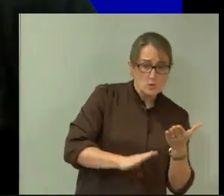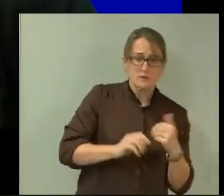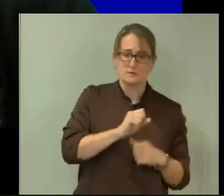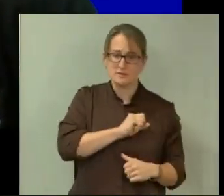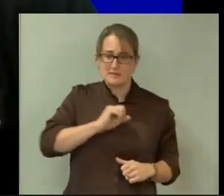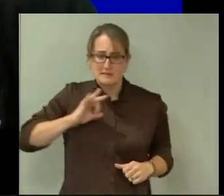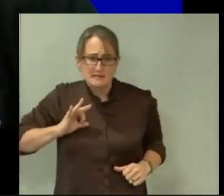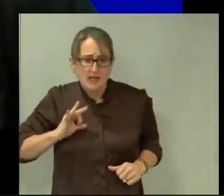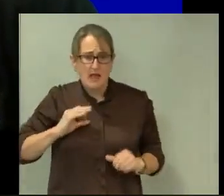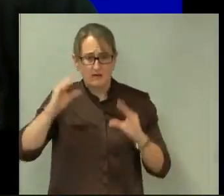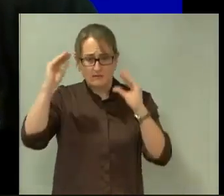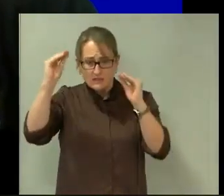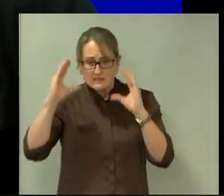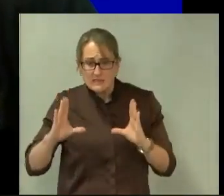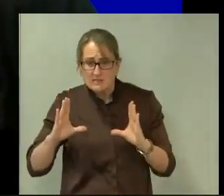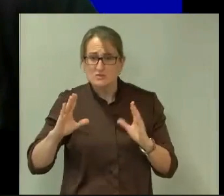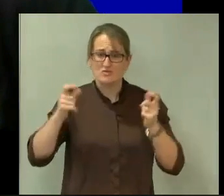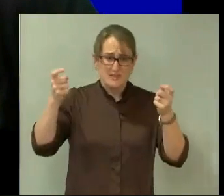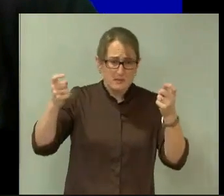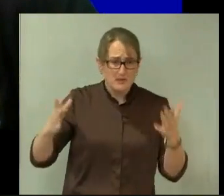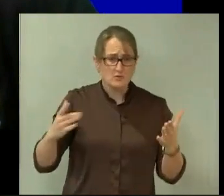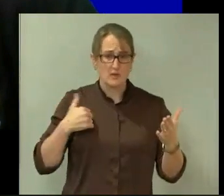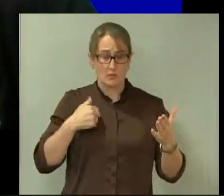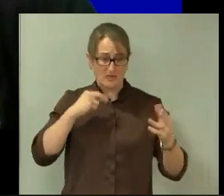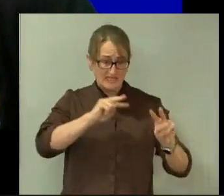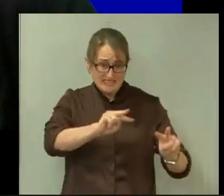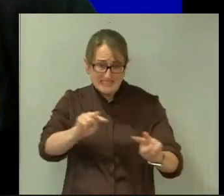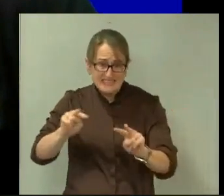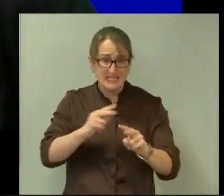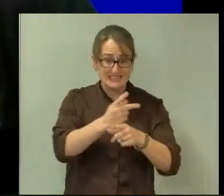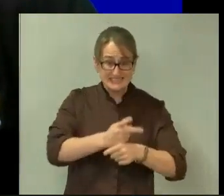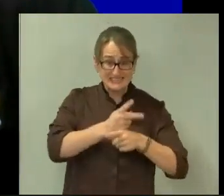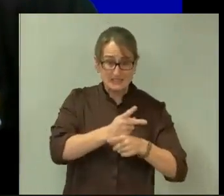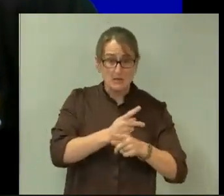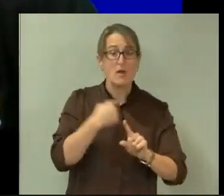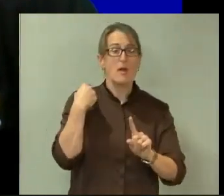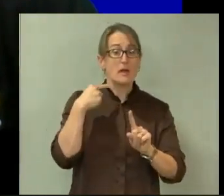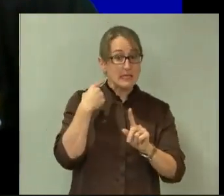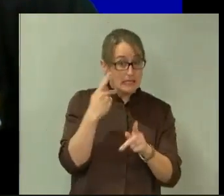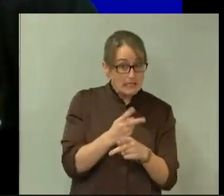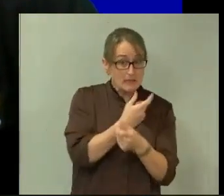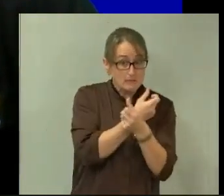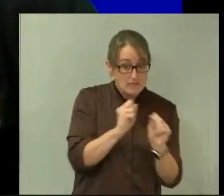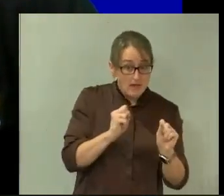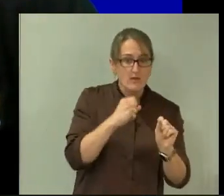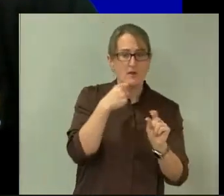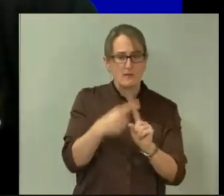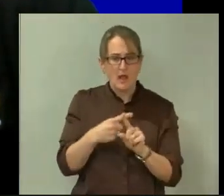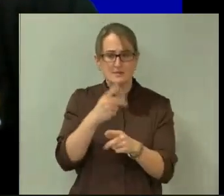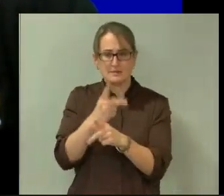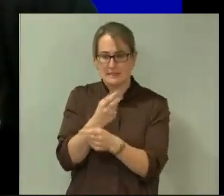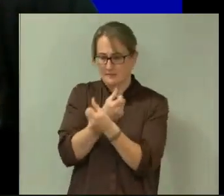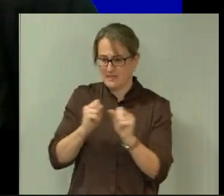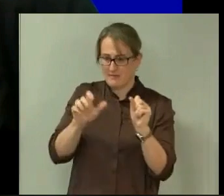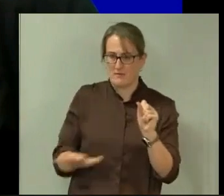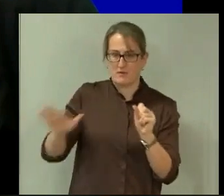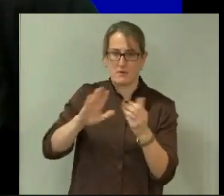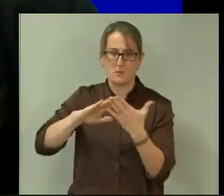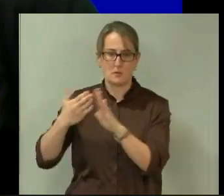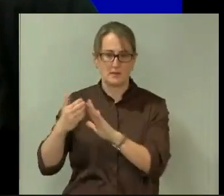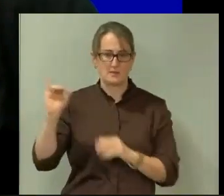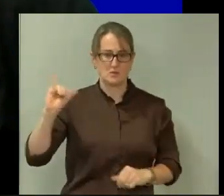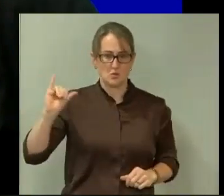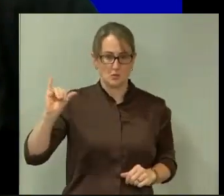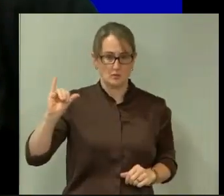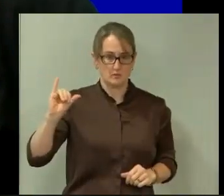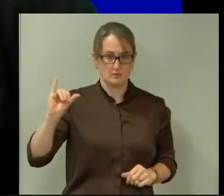staff and all of our administrators, but we need to look at the community as a whole. We need to be a shining light, I guess